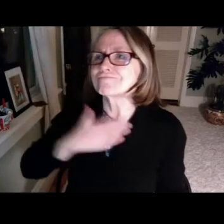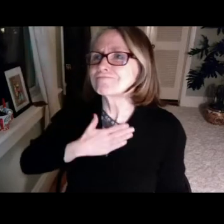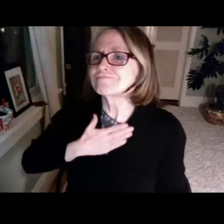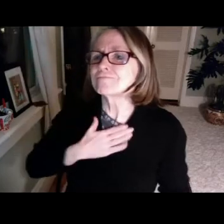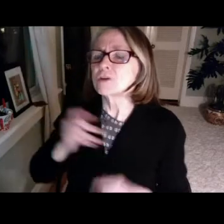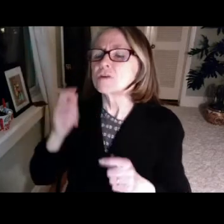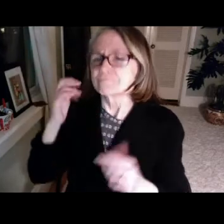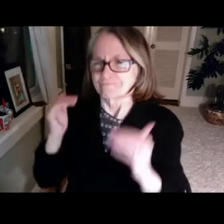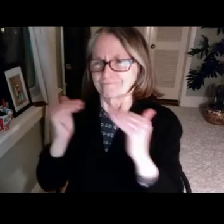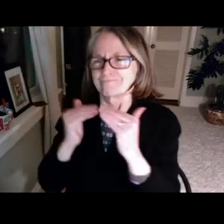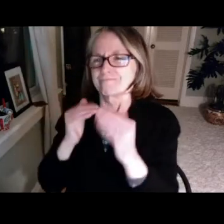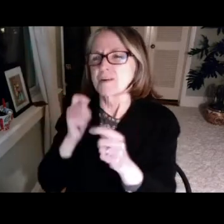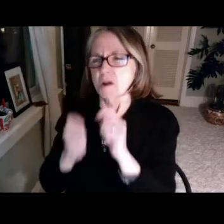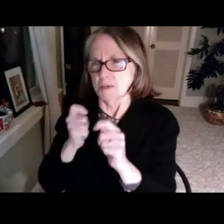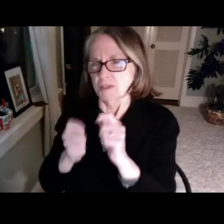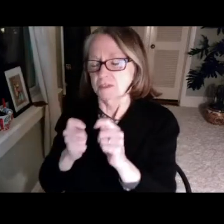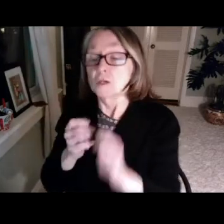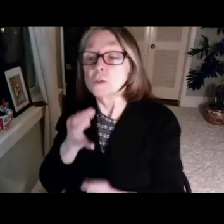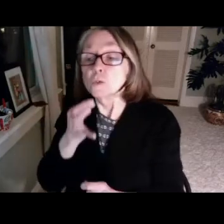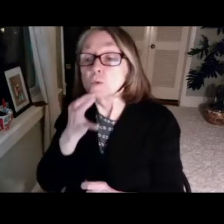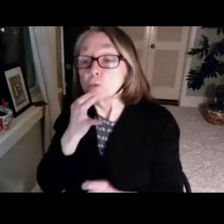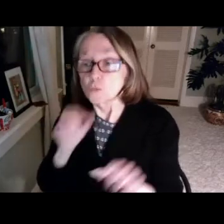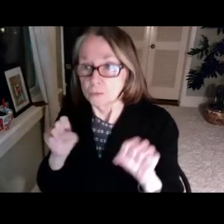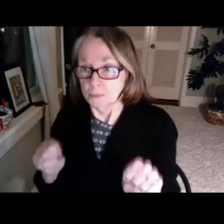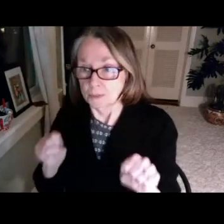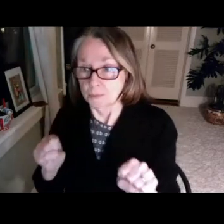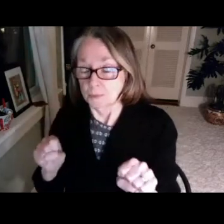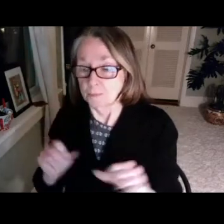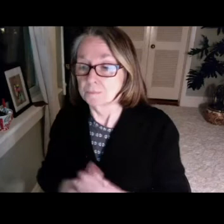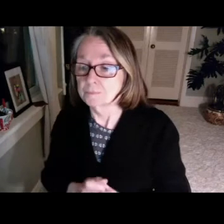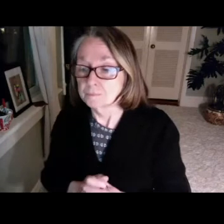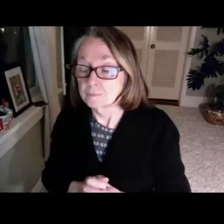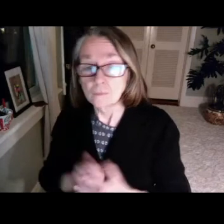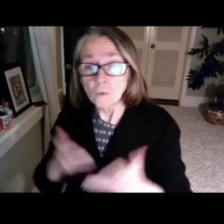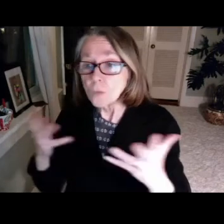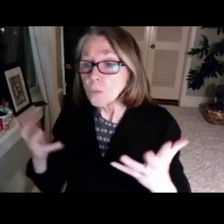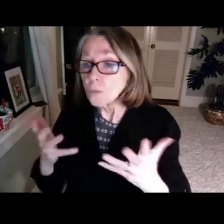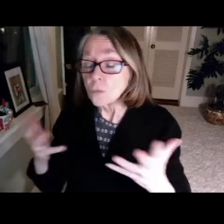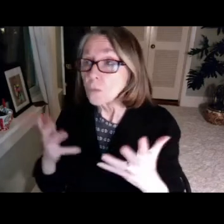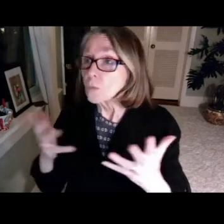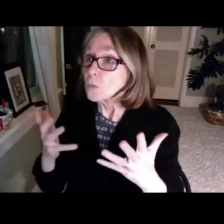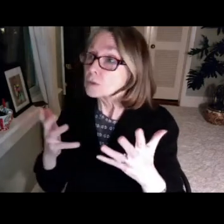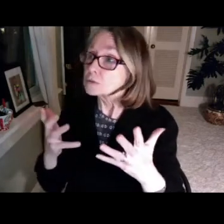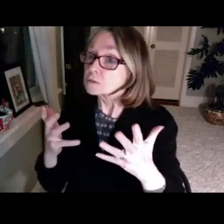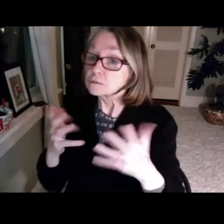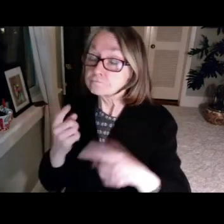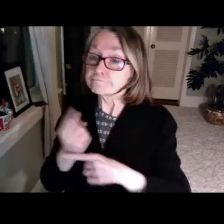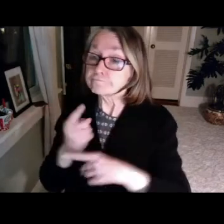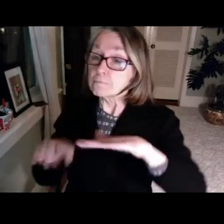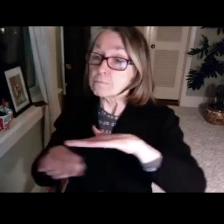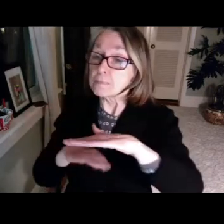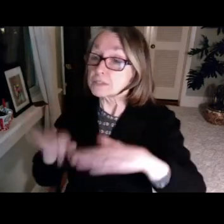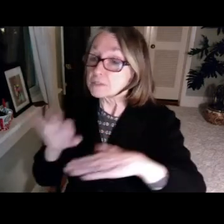accommodation. And they should do so as soon as possible. So what is an essential function? So an essential function